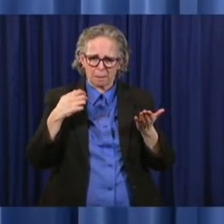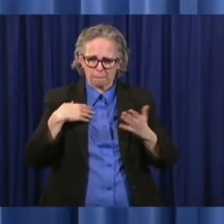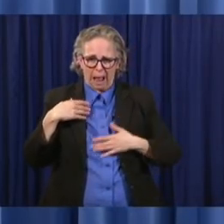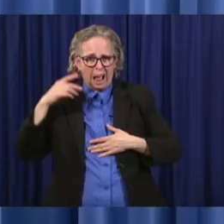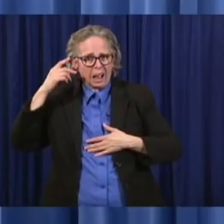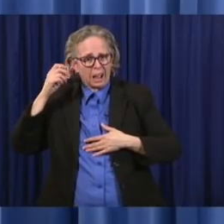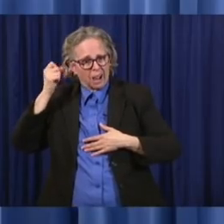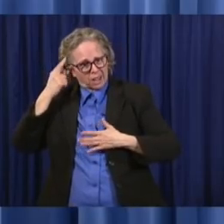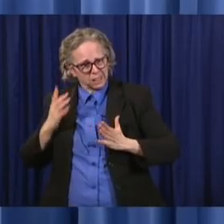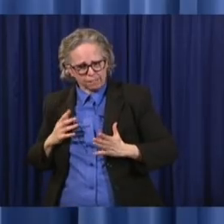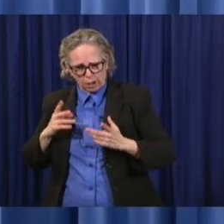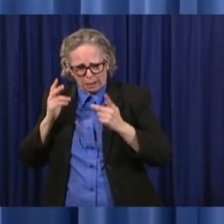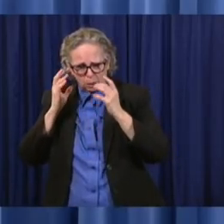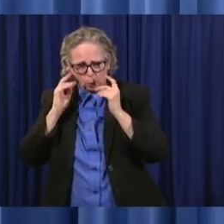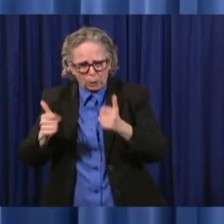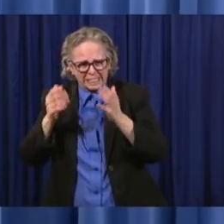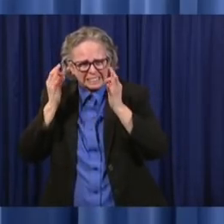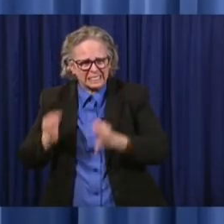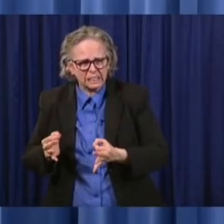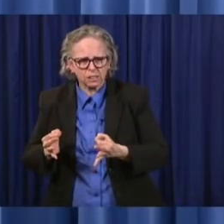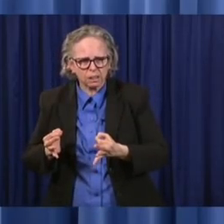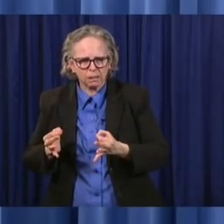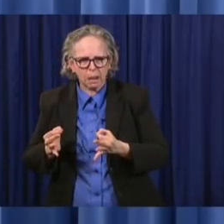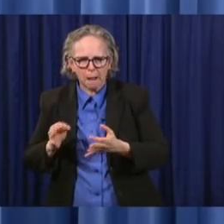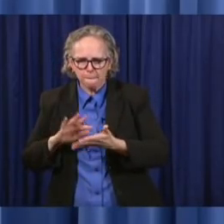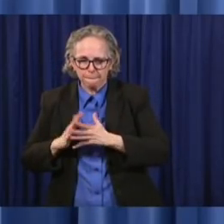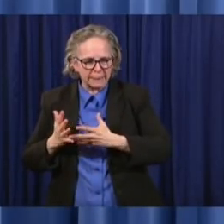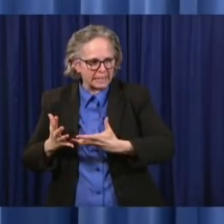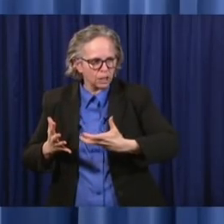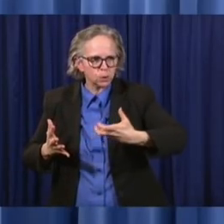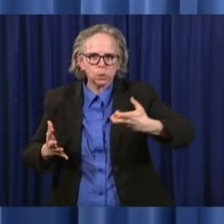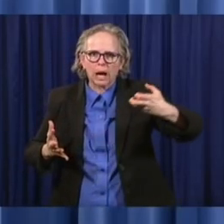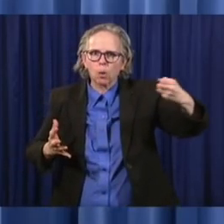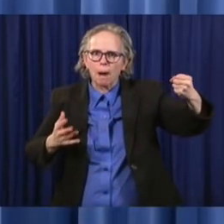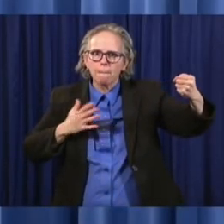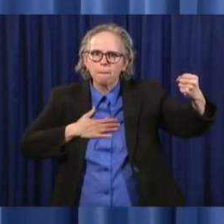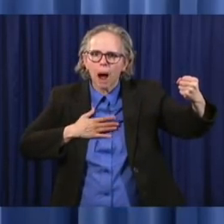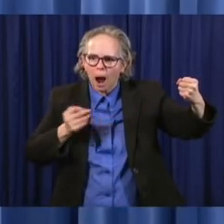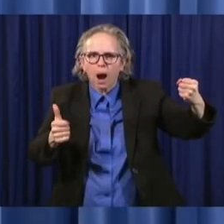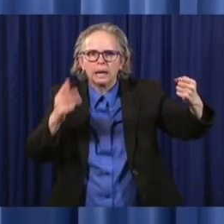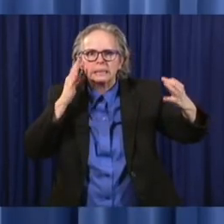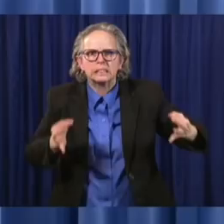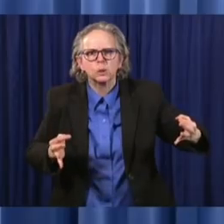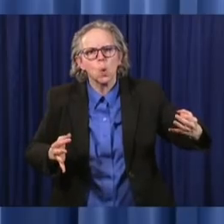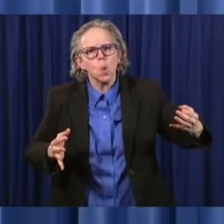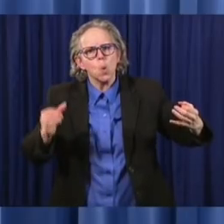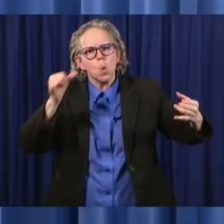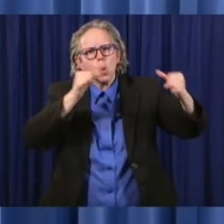to take this quick action. Under this House bill,